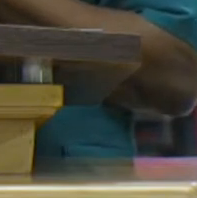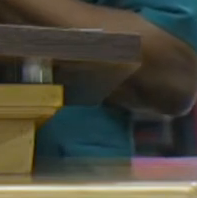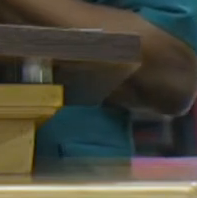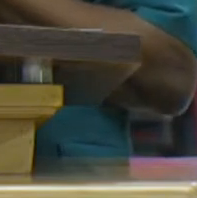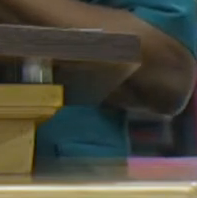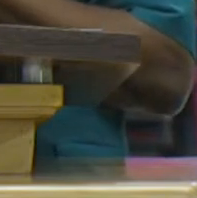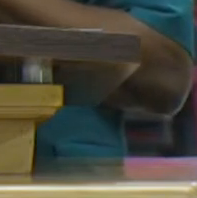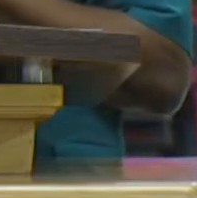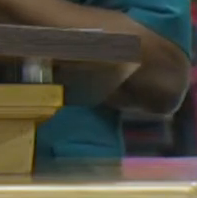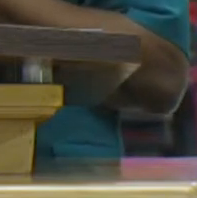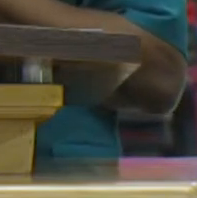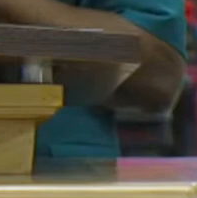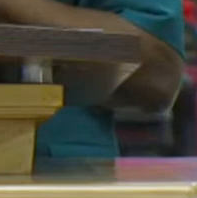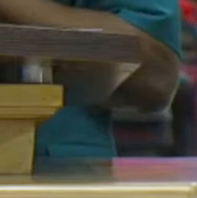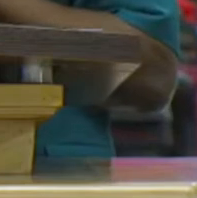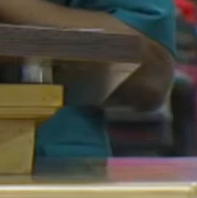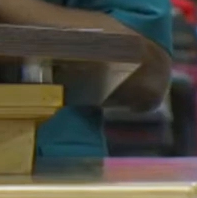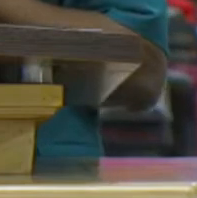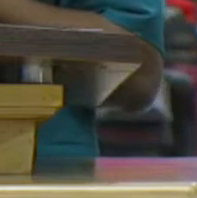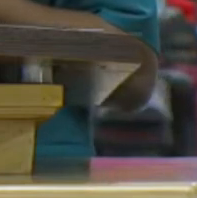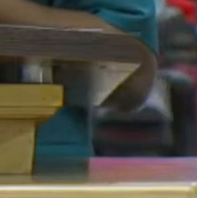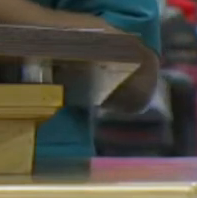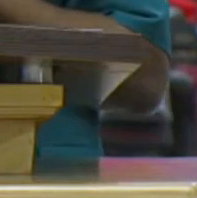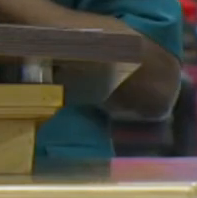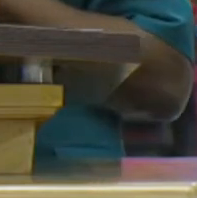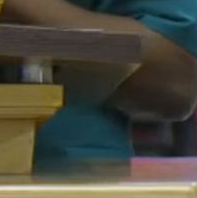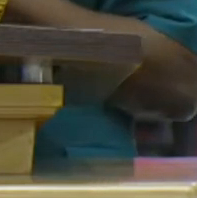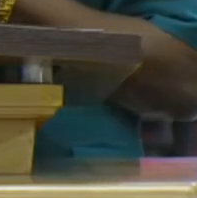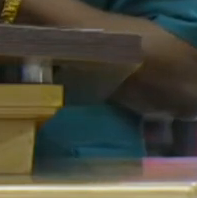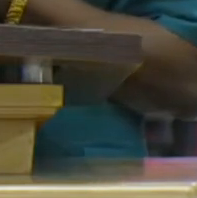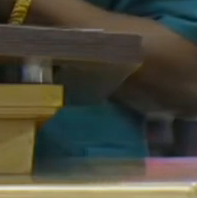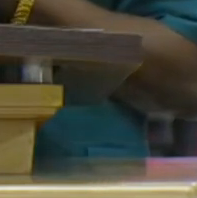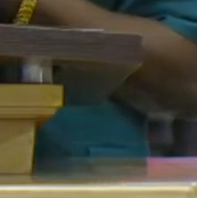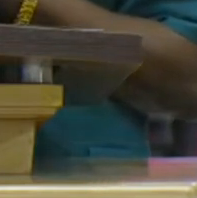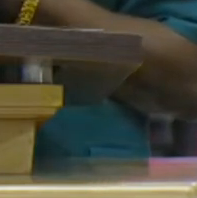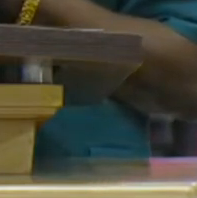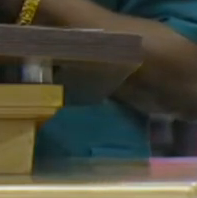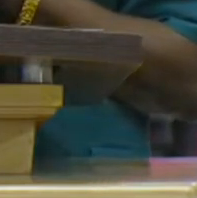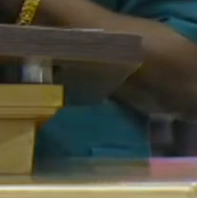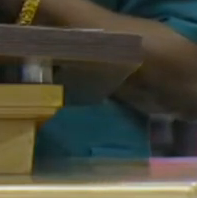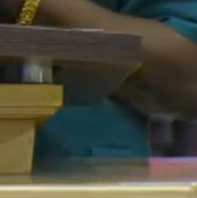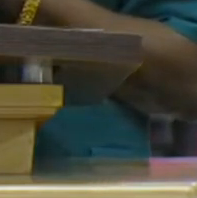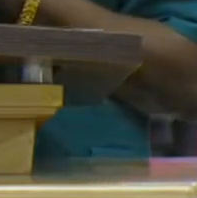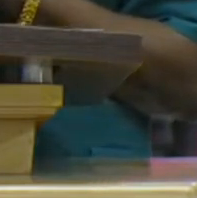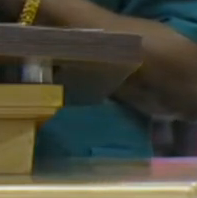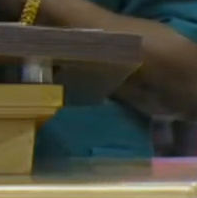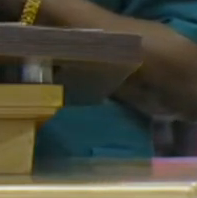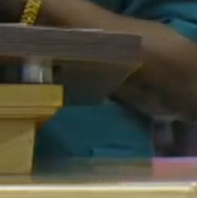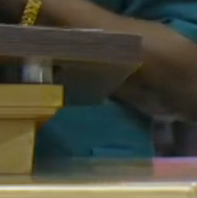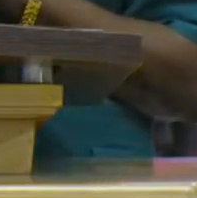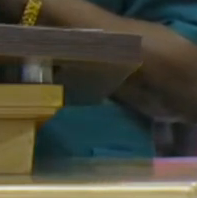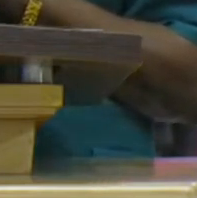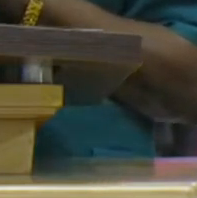Father, don't let me ever do it again. Oluwa ma je se mo lai lai.